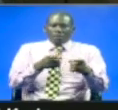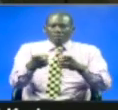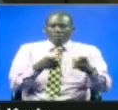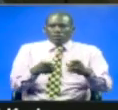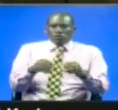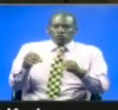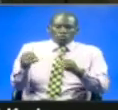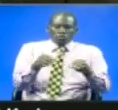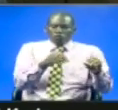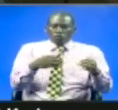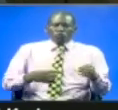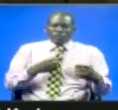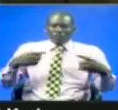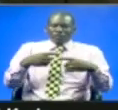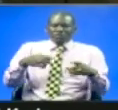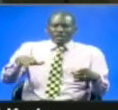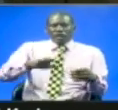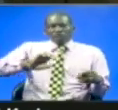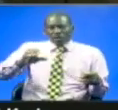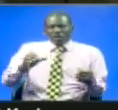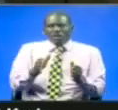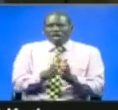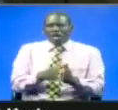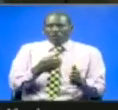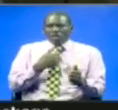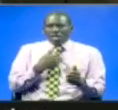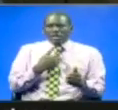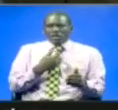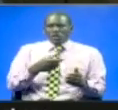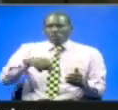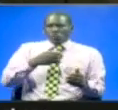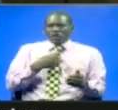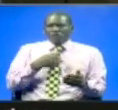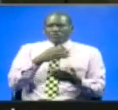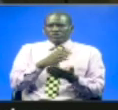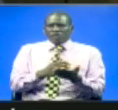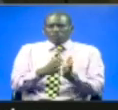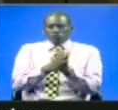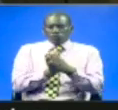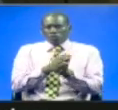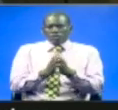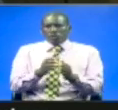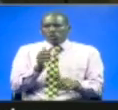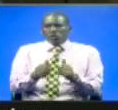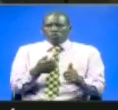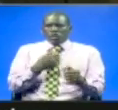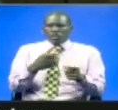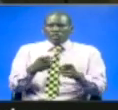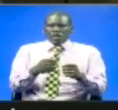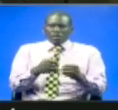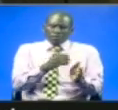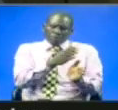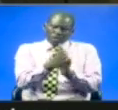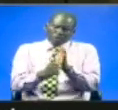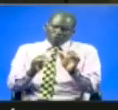around the county and gathered some stories that I've managed to package,